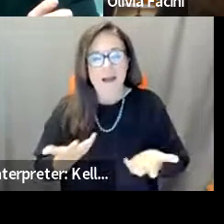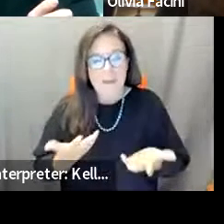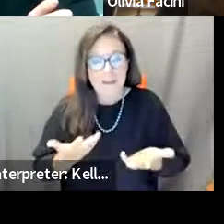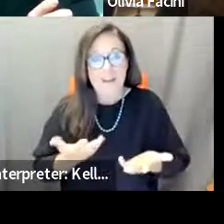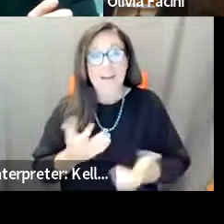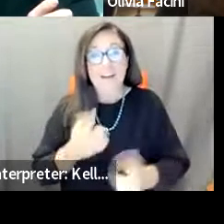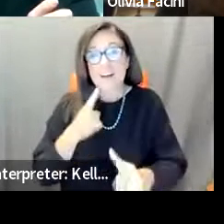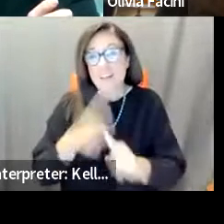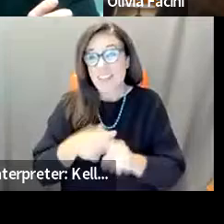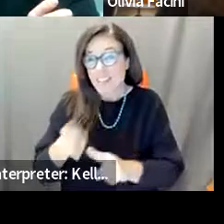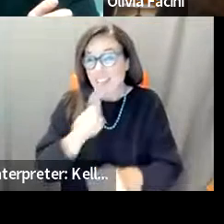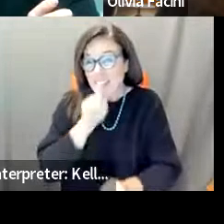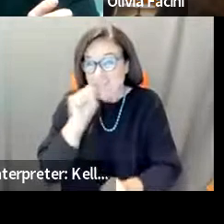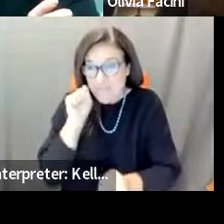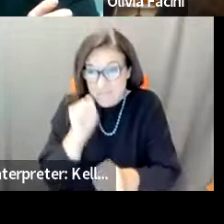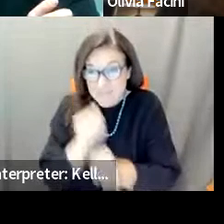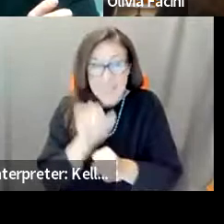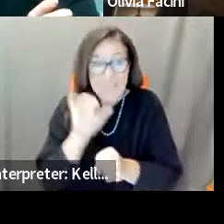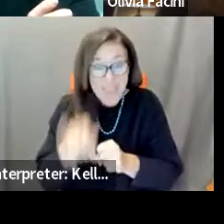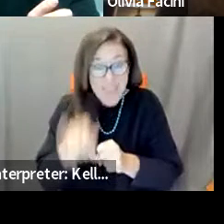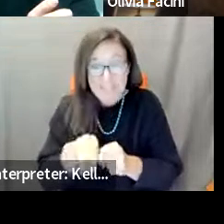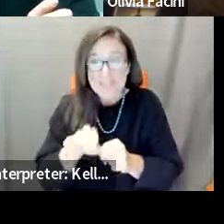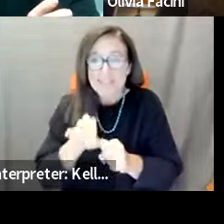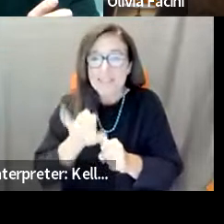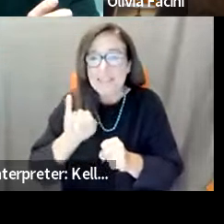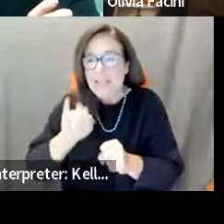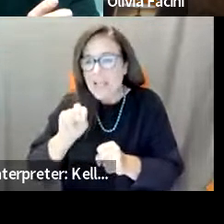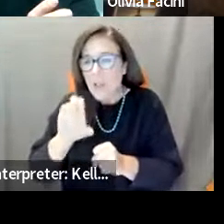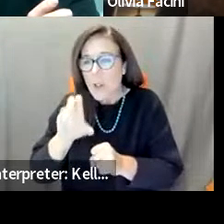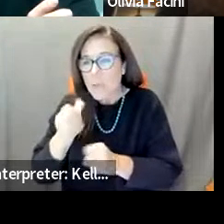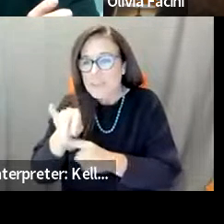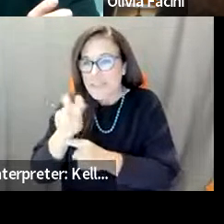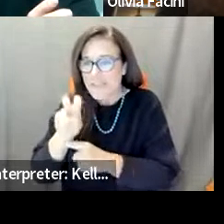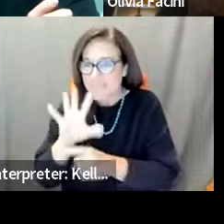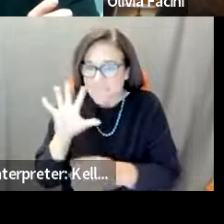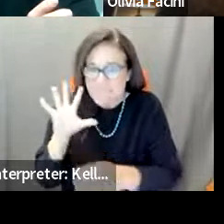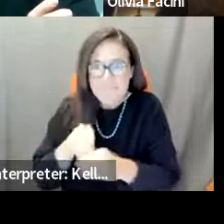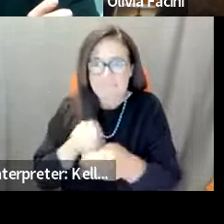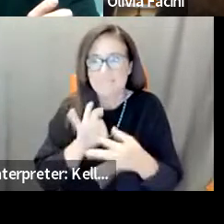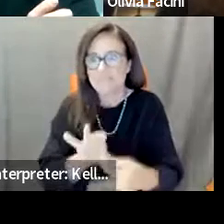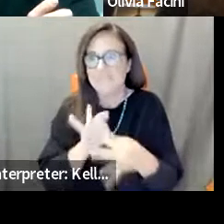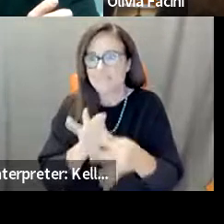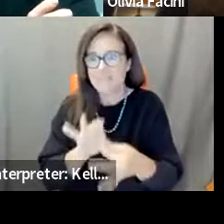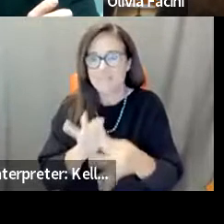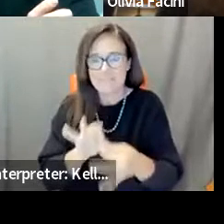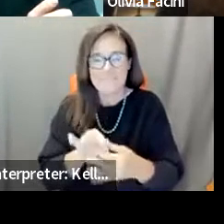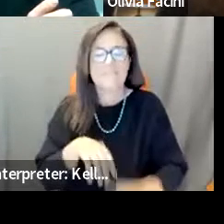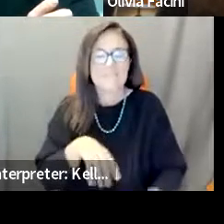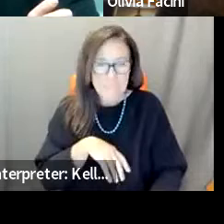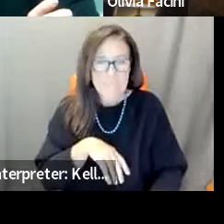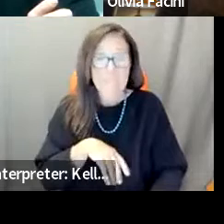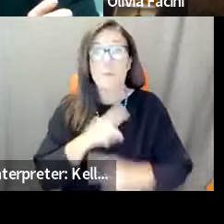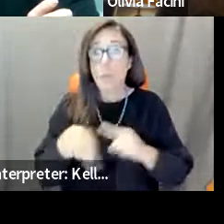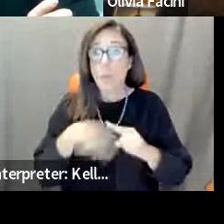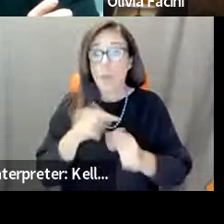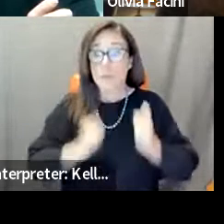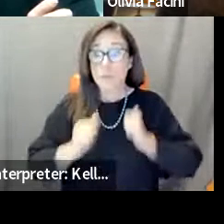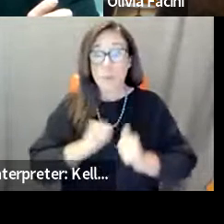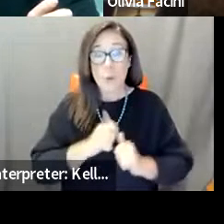space. So that really made it great. And then once the circus actually